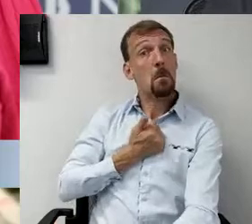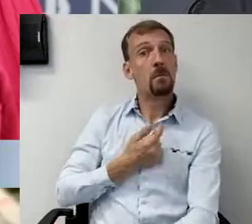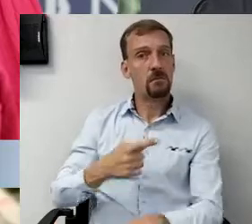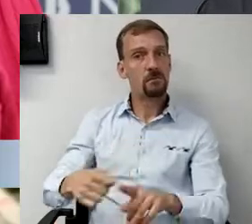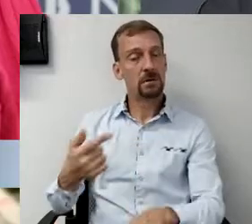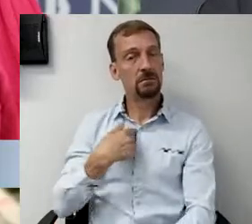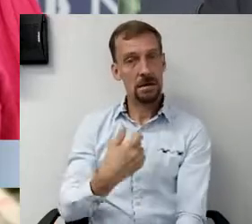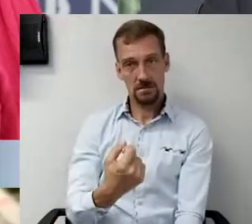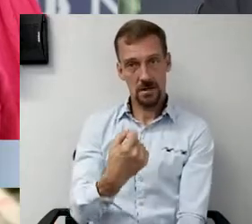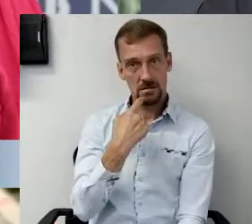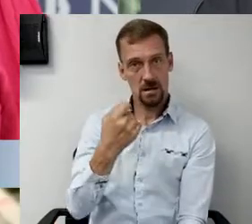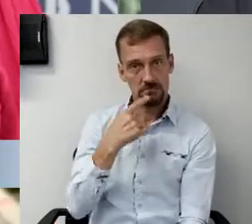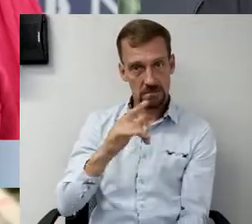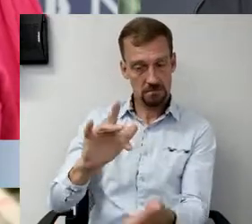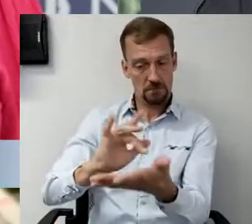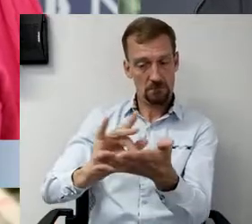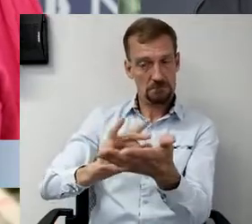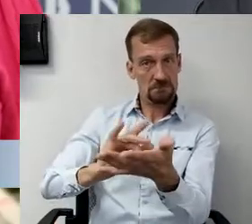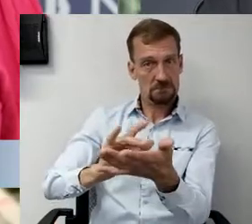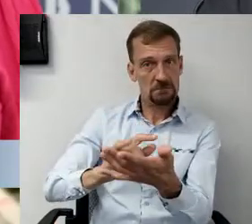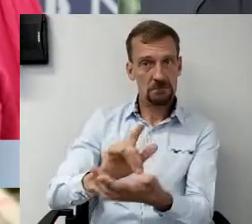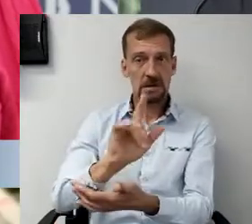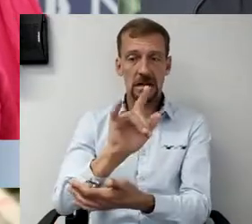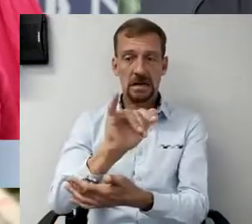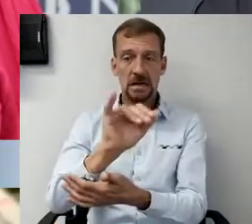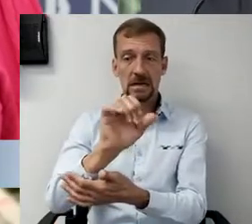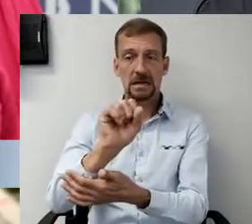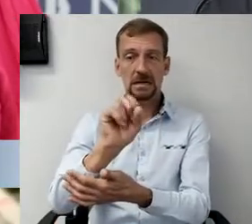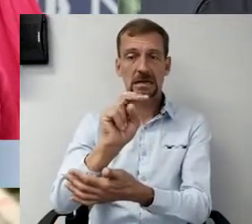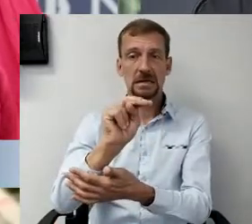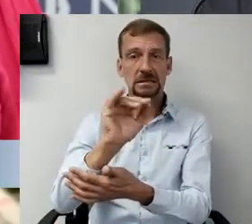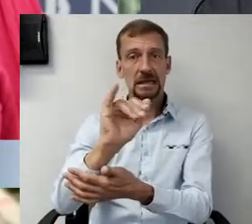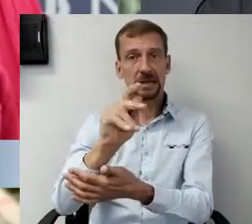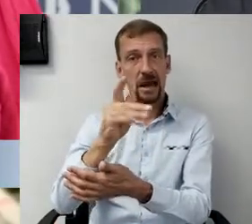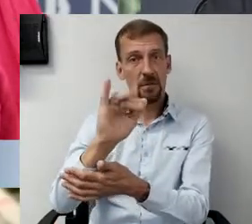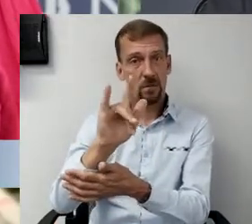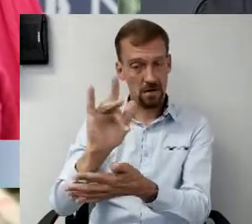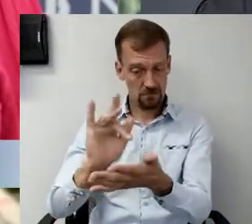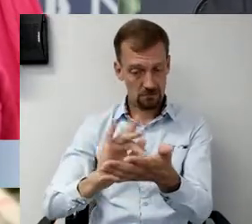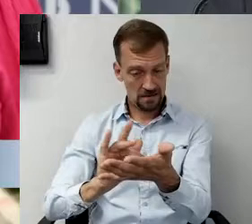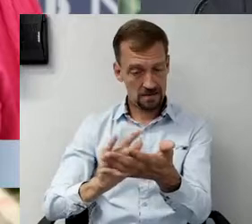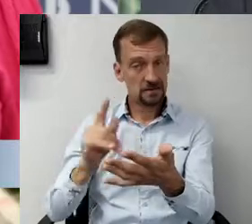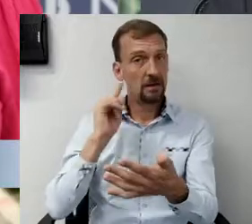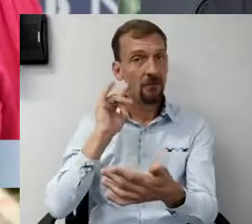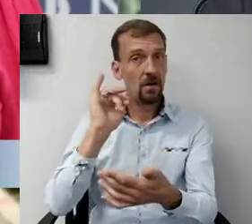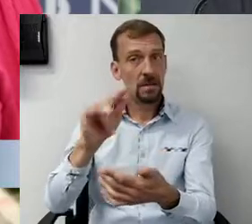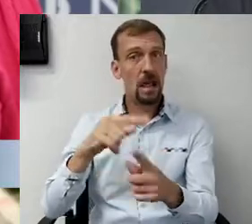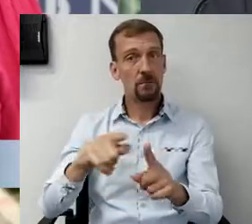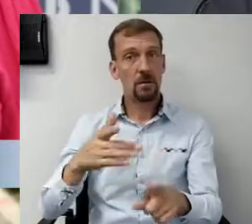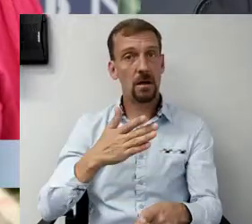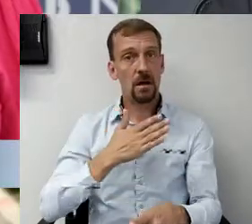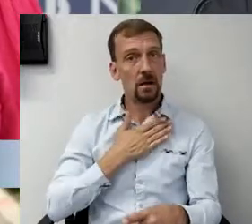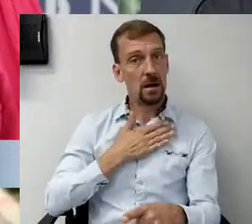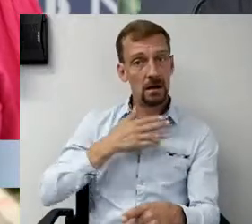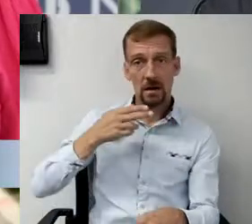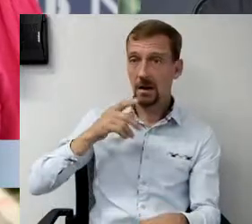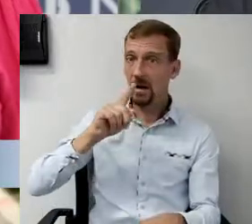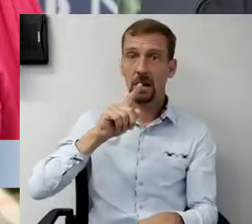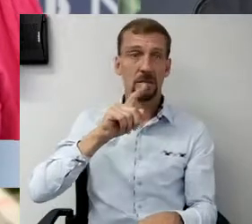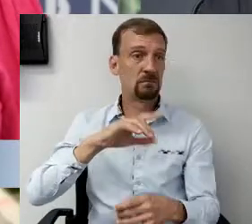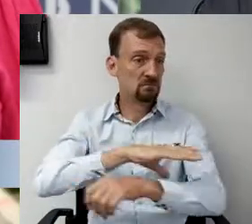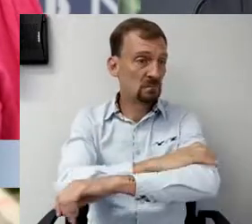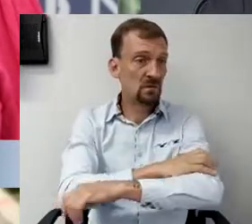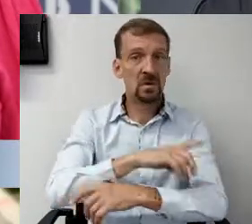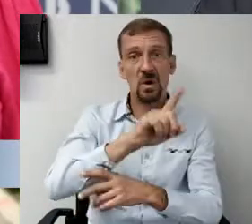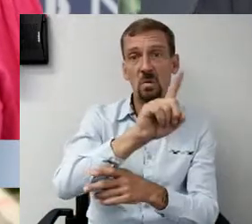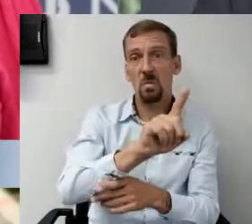ACE inhibitor every day, lisinopril, very common hypertension drug. And so my blood pressure is 125